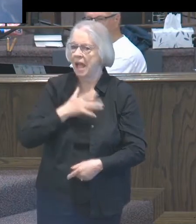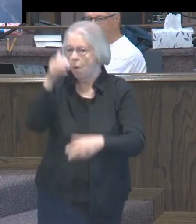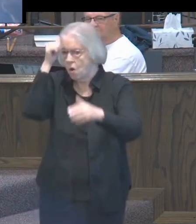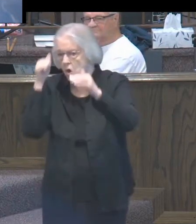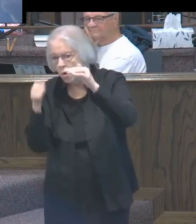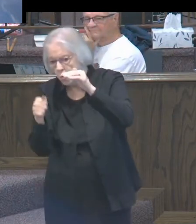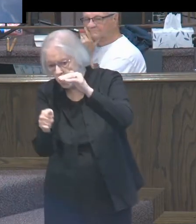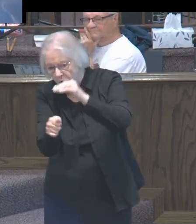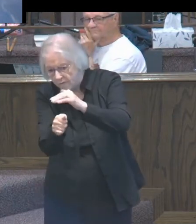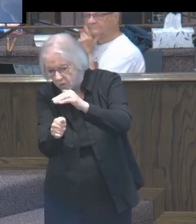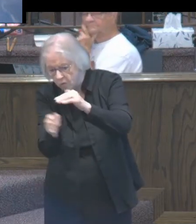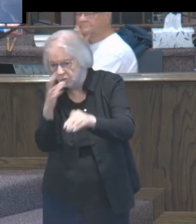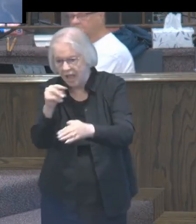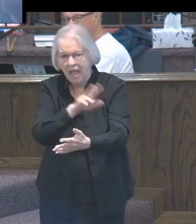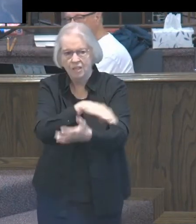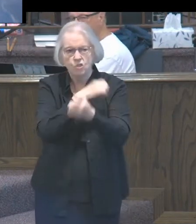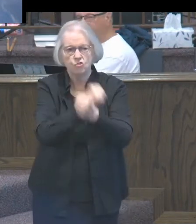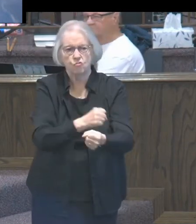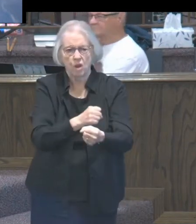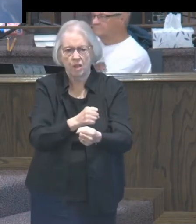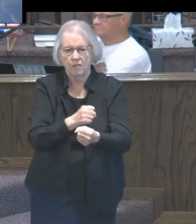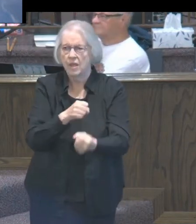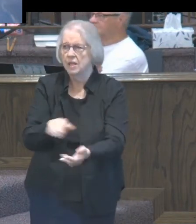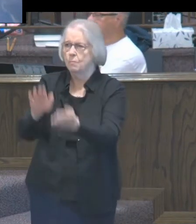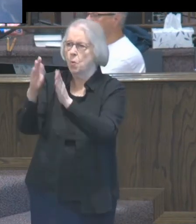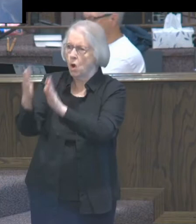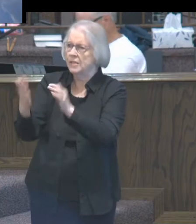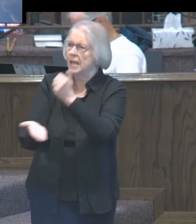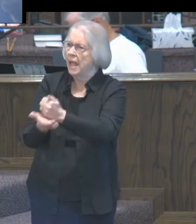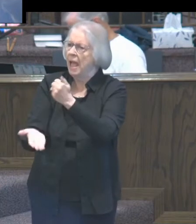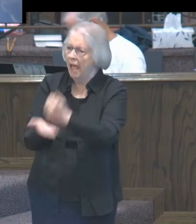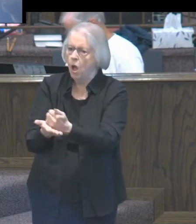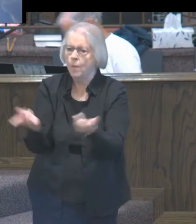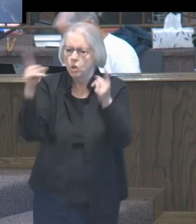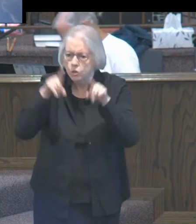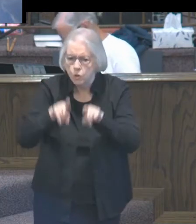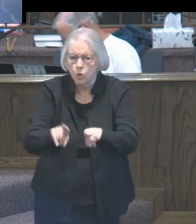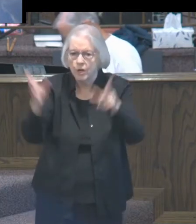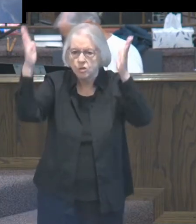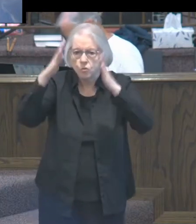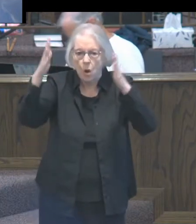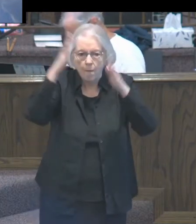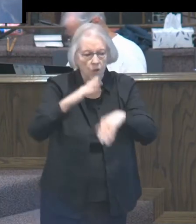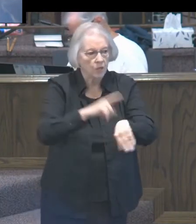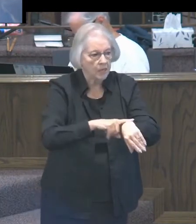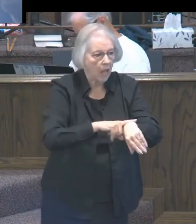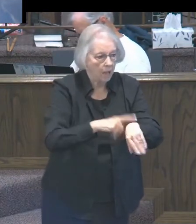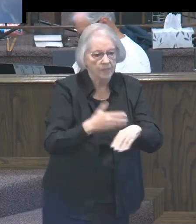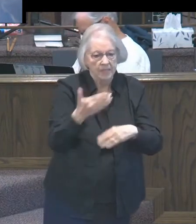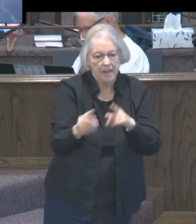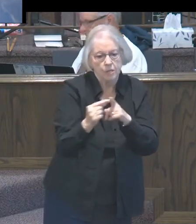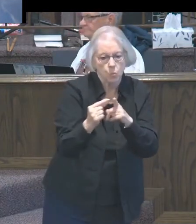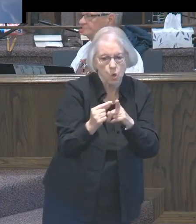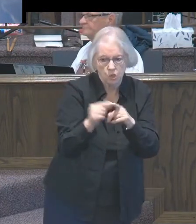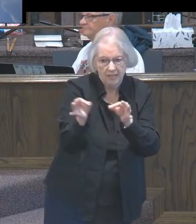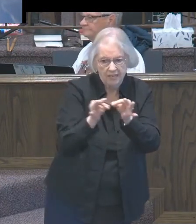and our strength, a very present help in trouble. The next words tell us